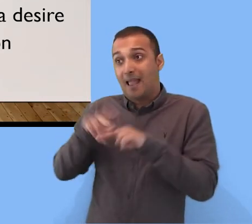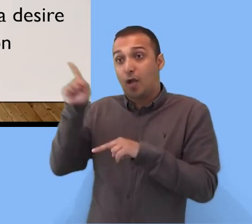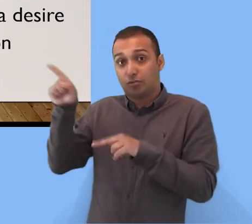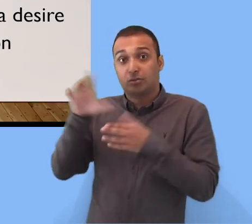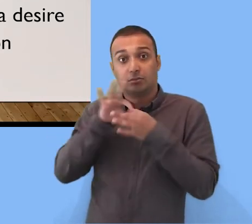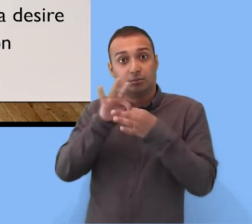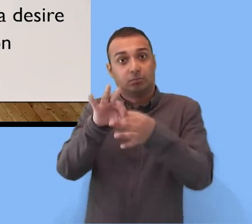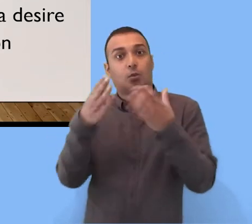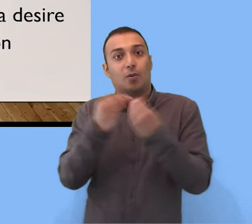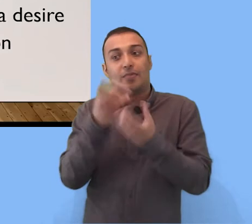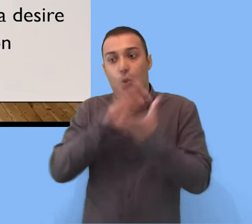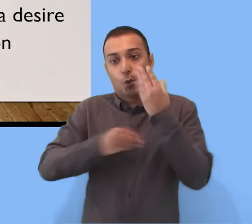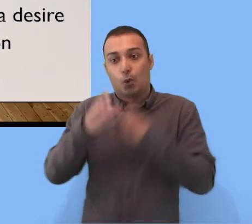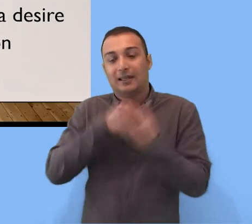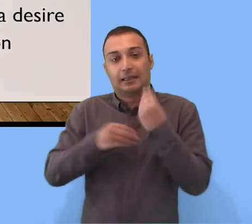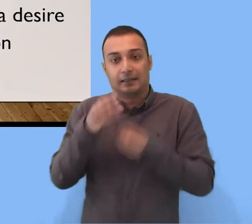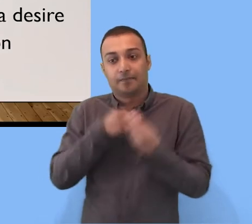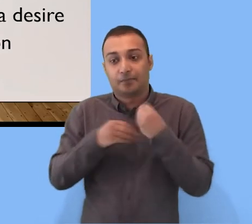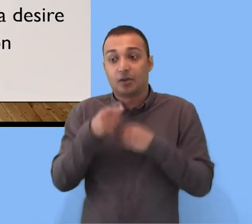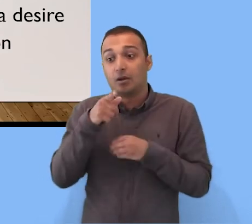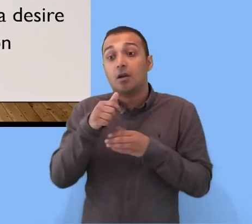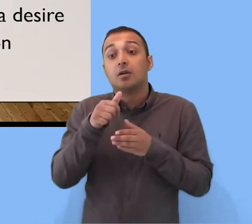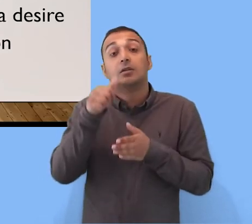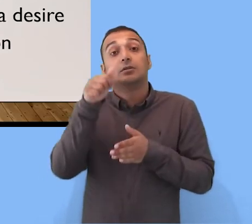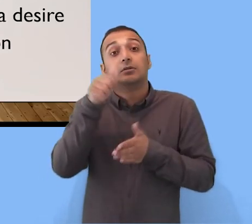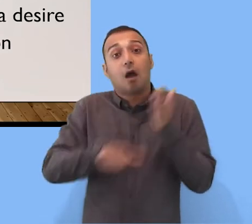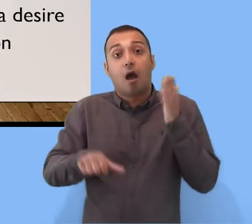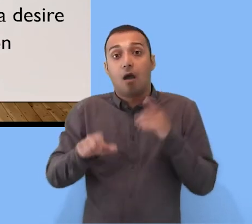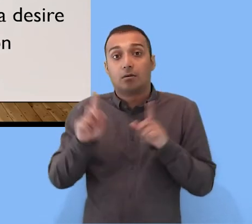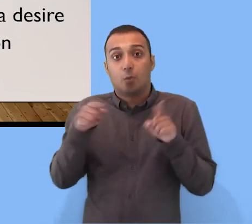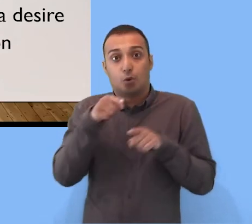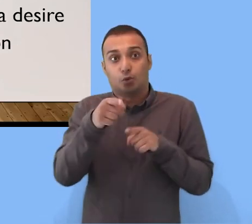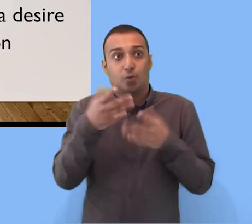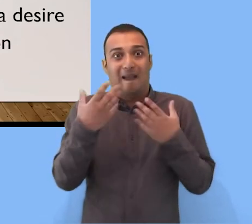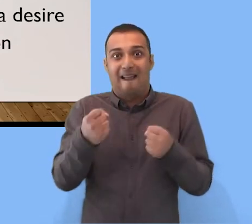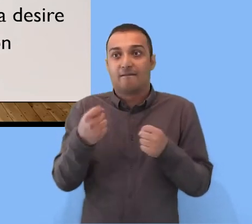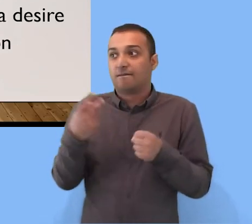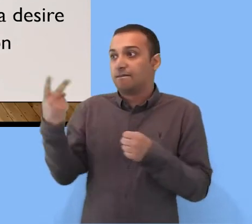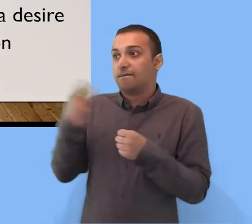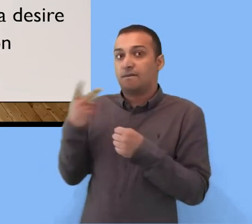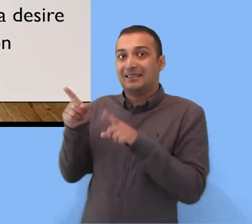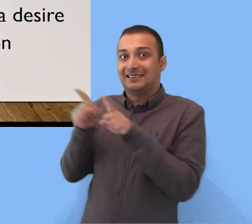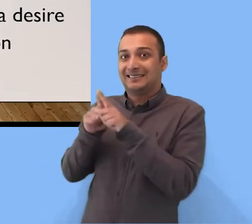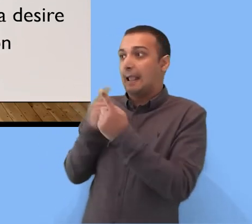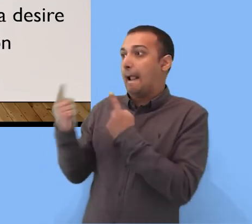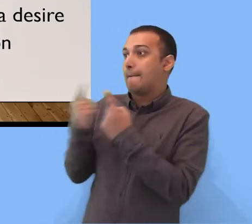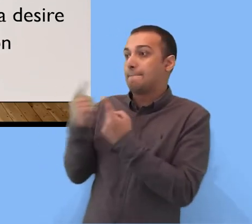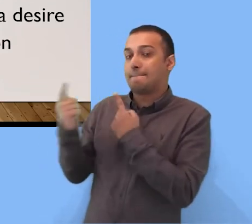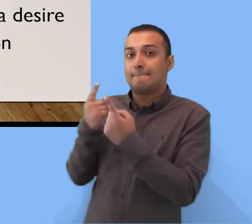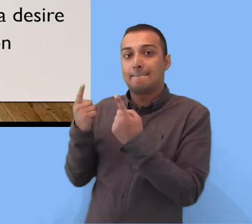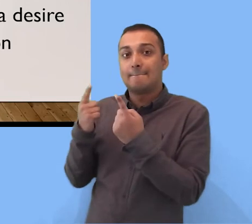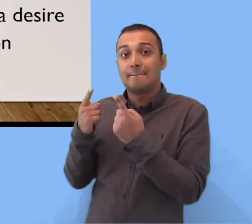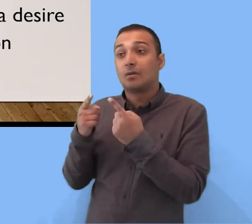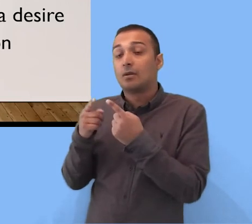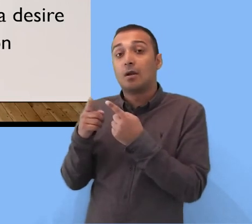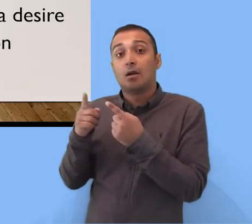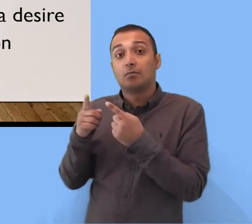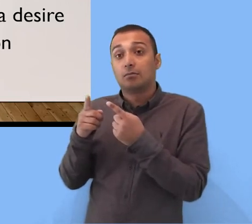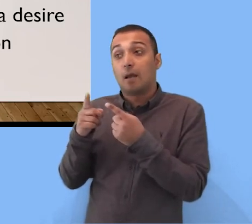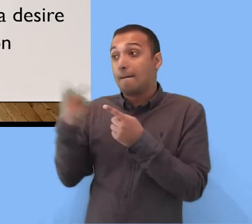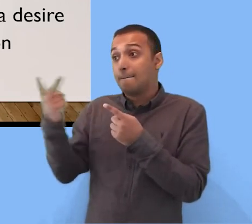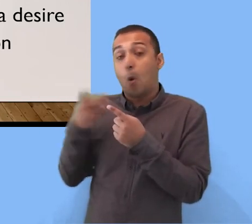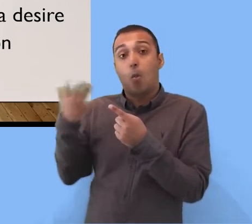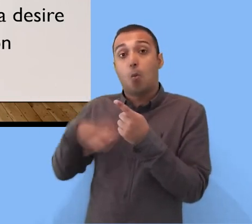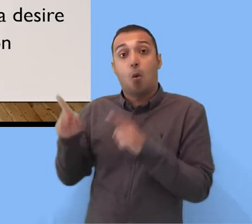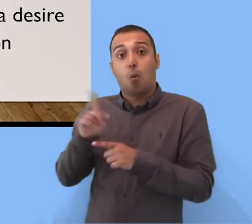school. And start from what you have in common. What you have in common is a desire for the best for the